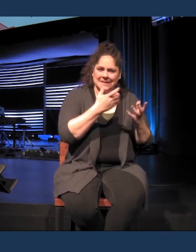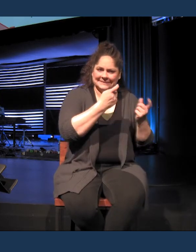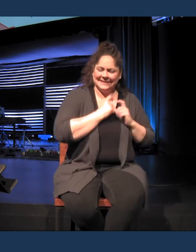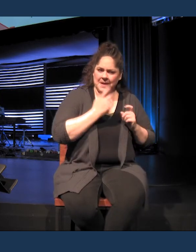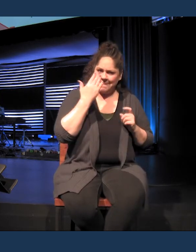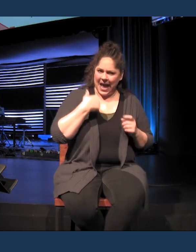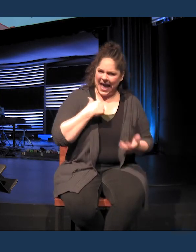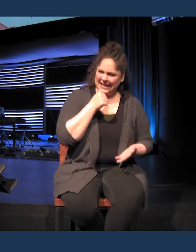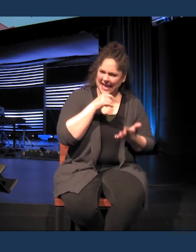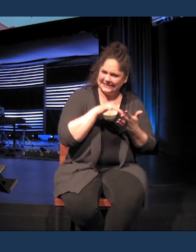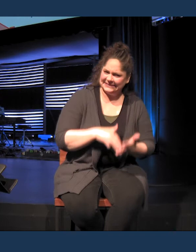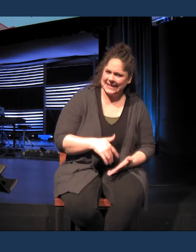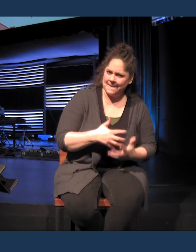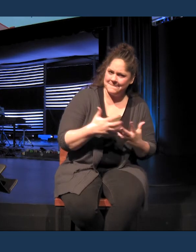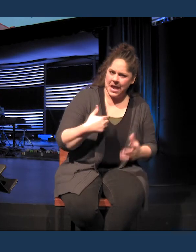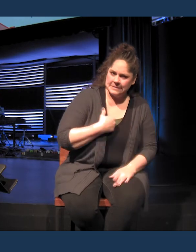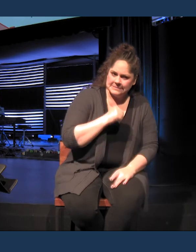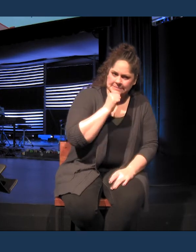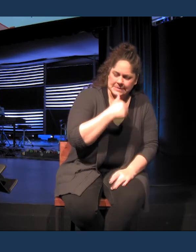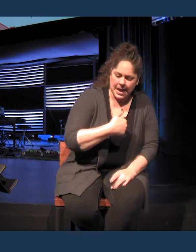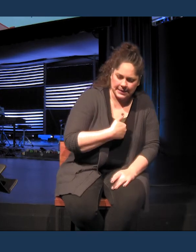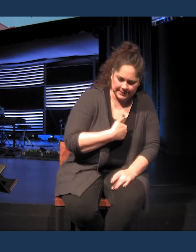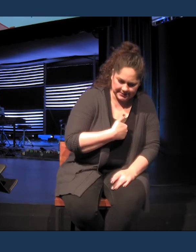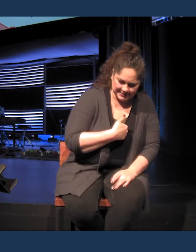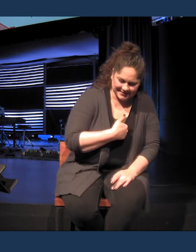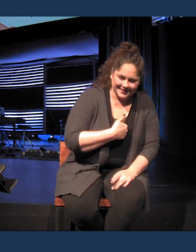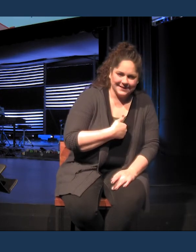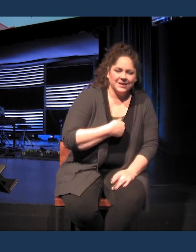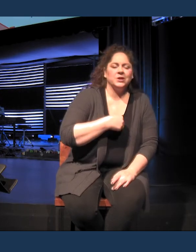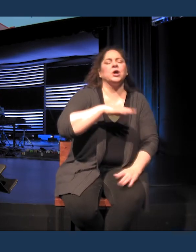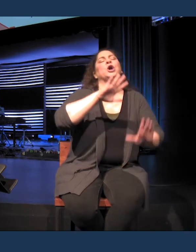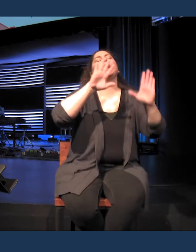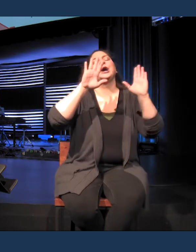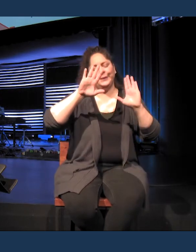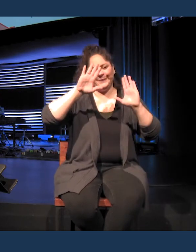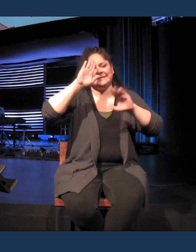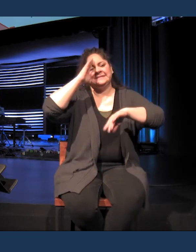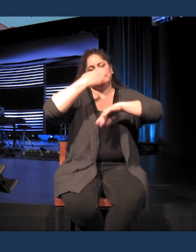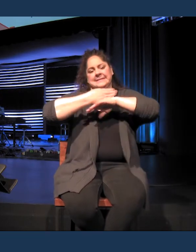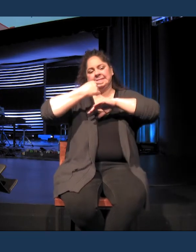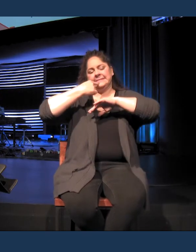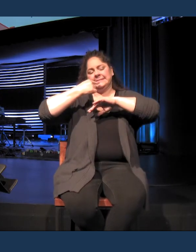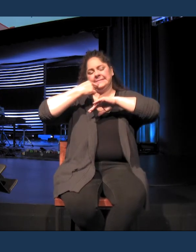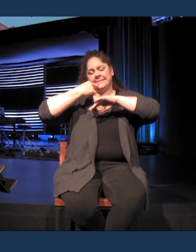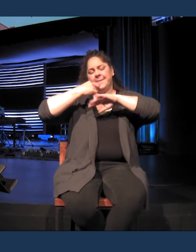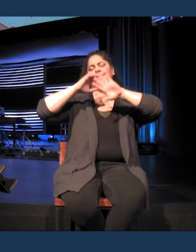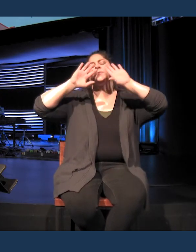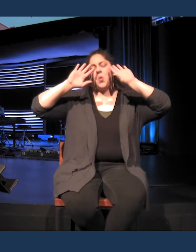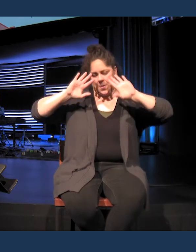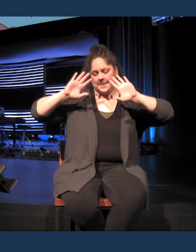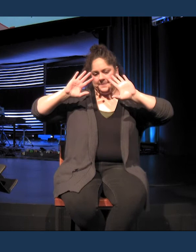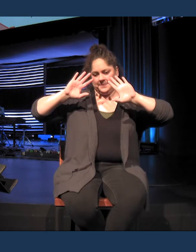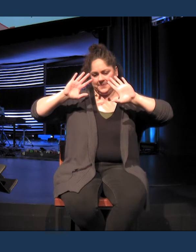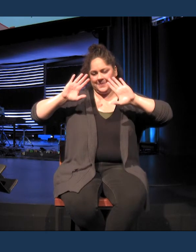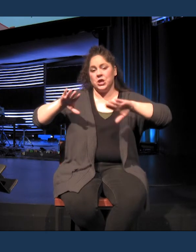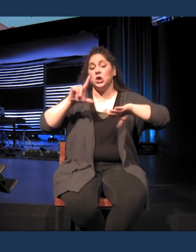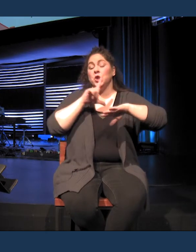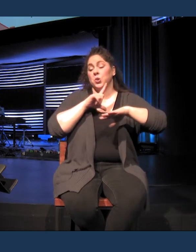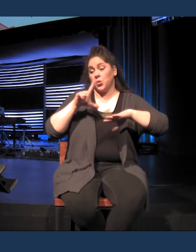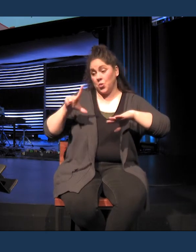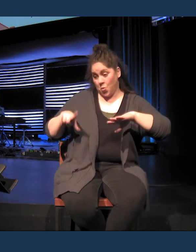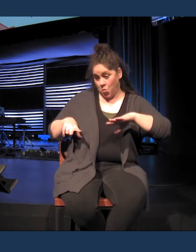And so Ethan said, Okay, how about this?